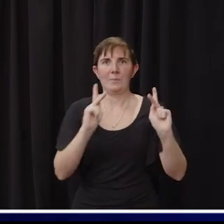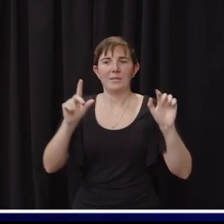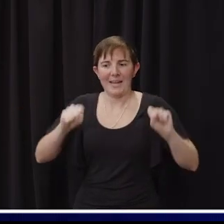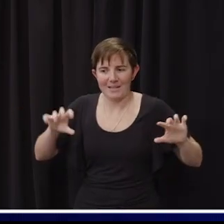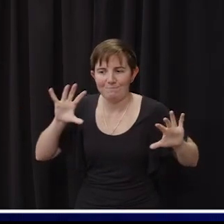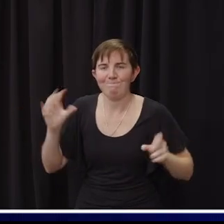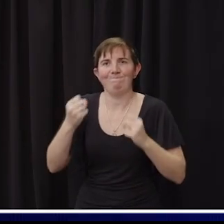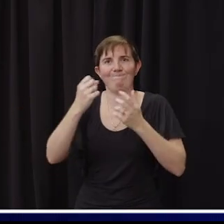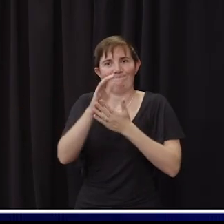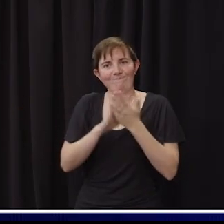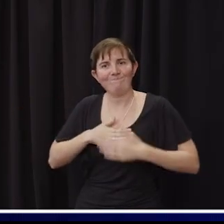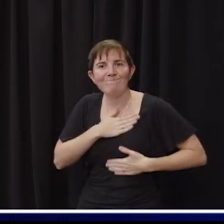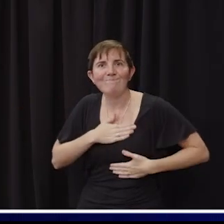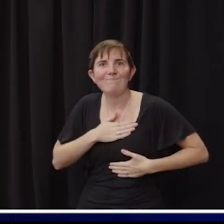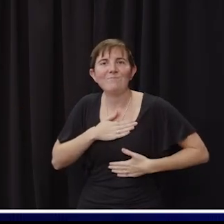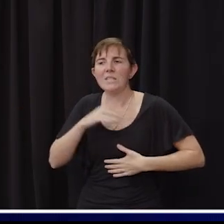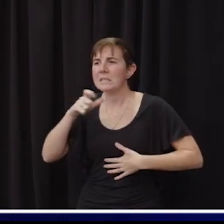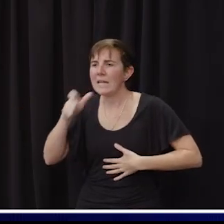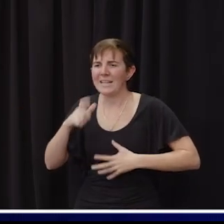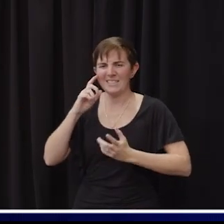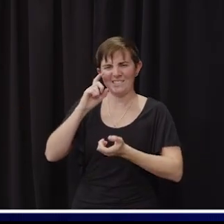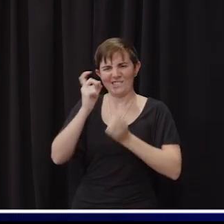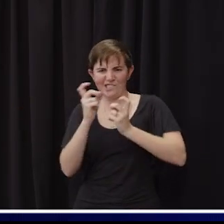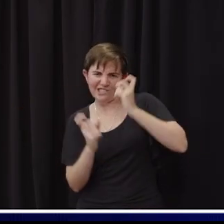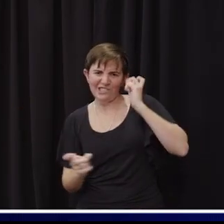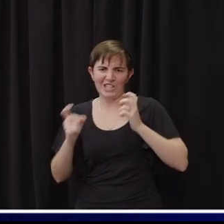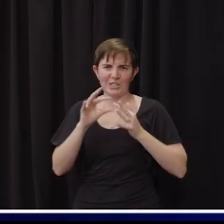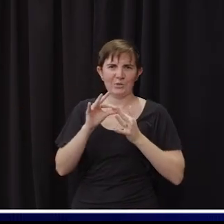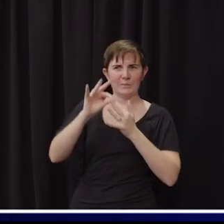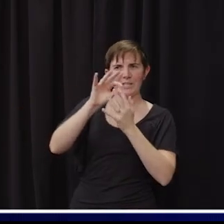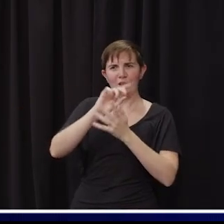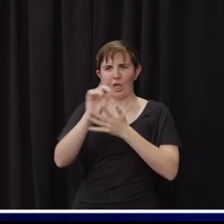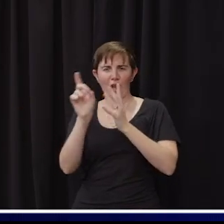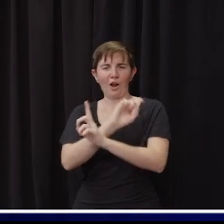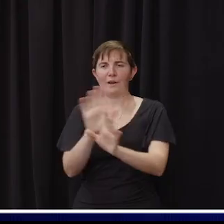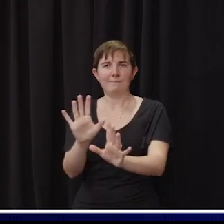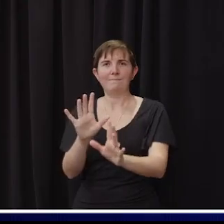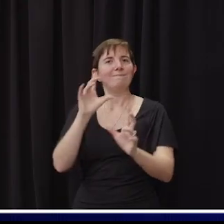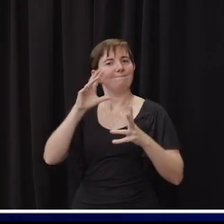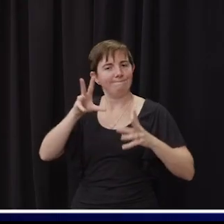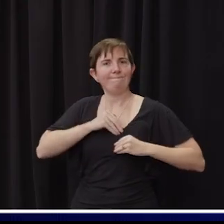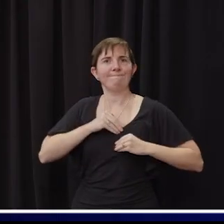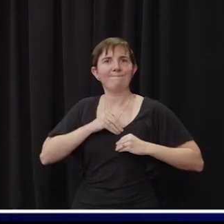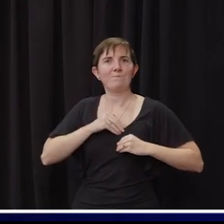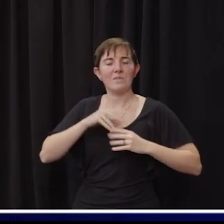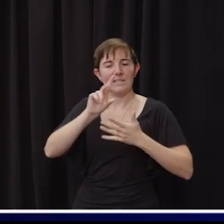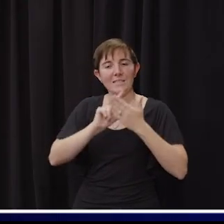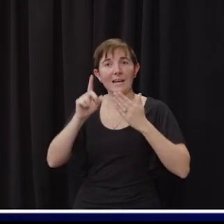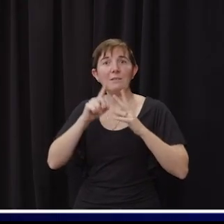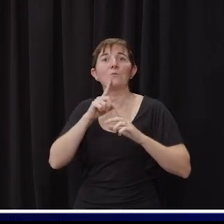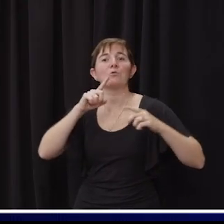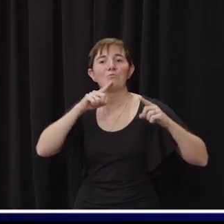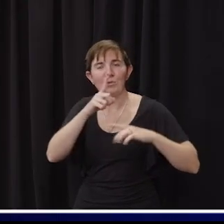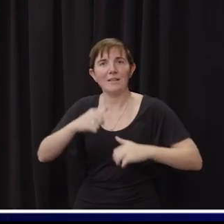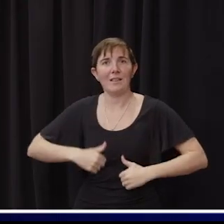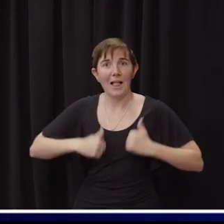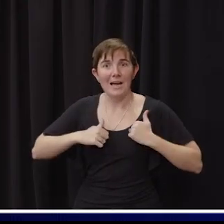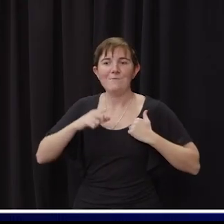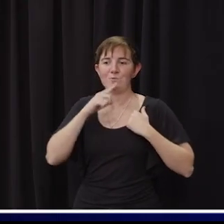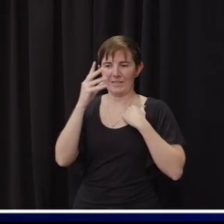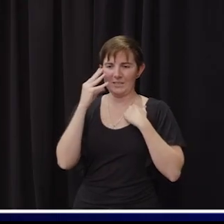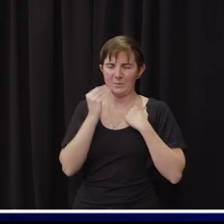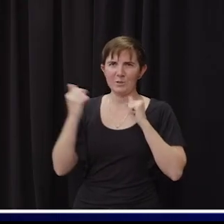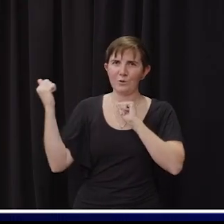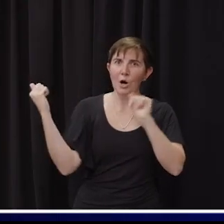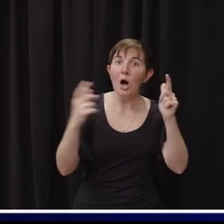extent possible without the need for adaptation or specialized designs. It's about designing for real life, real experiences for